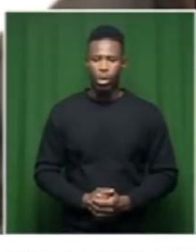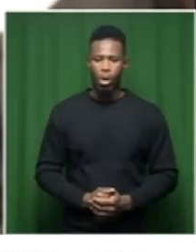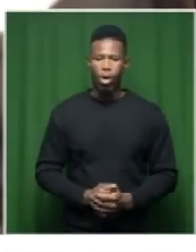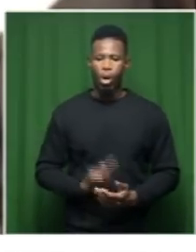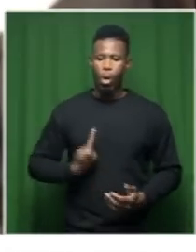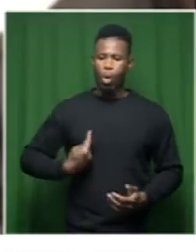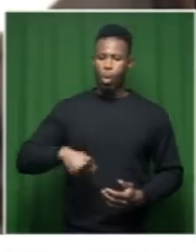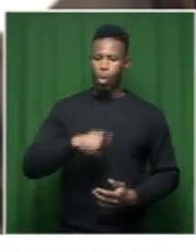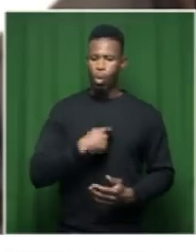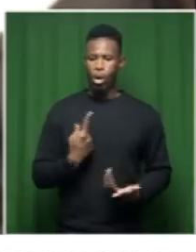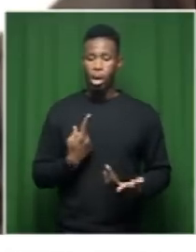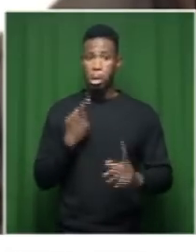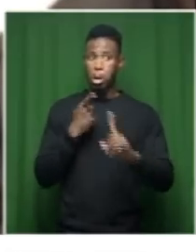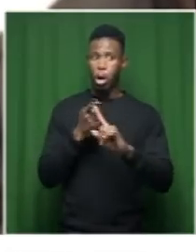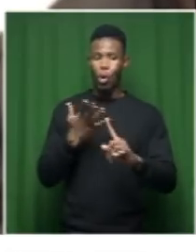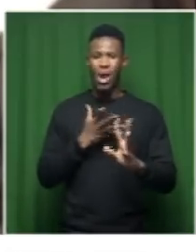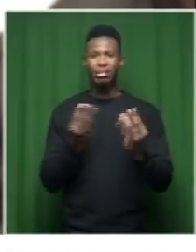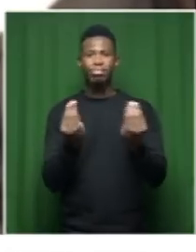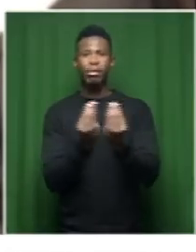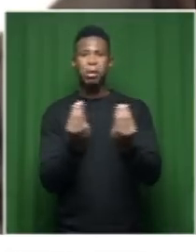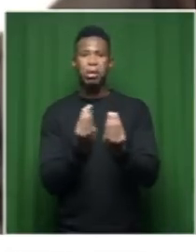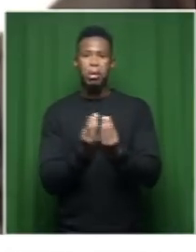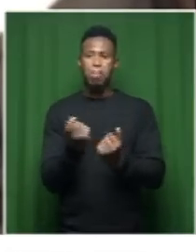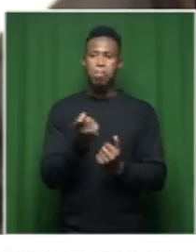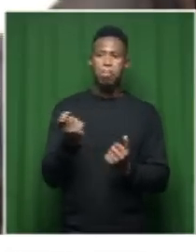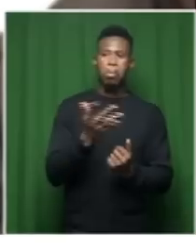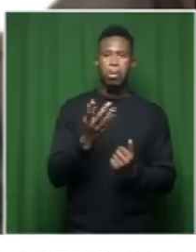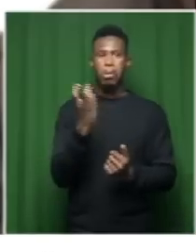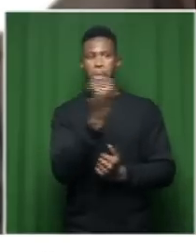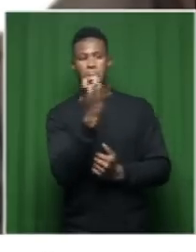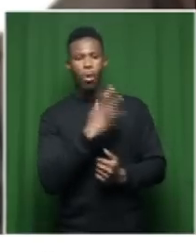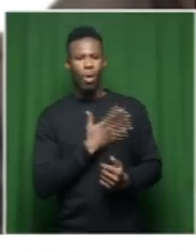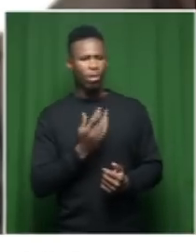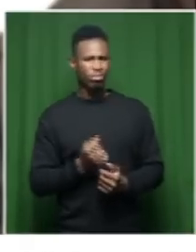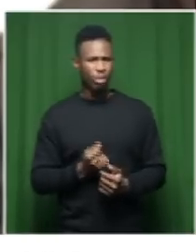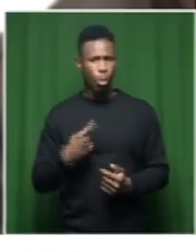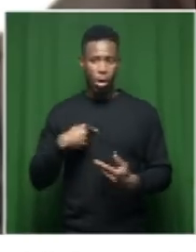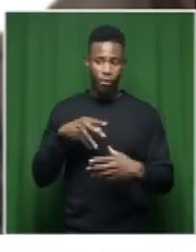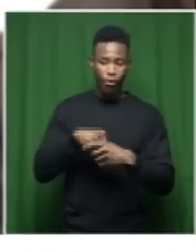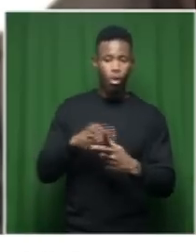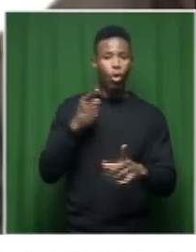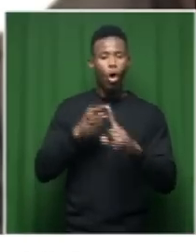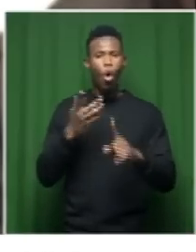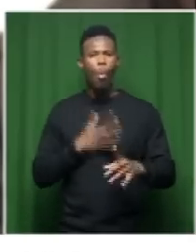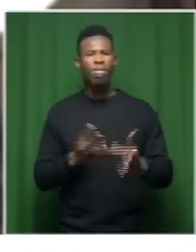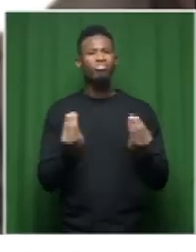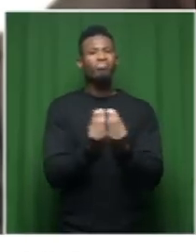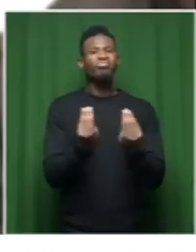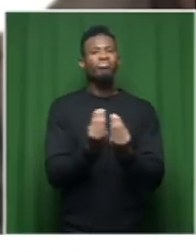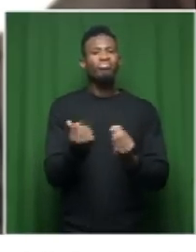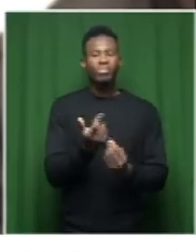We are not material driven. We are not in a revolution for material. You can take